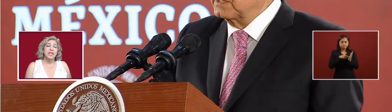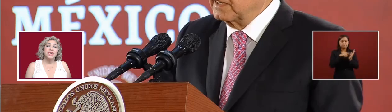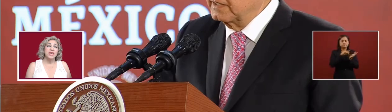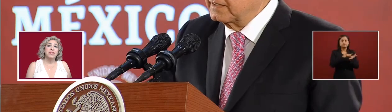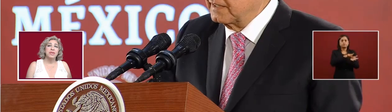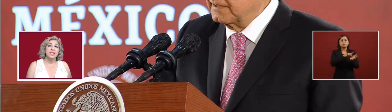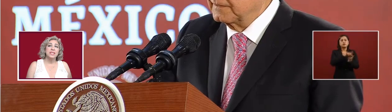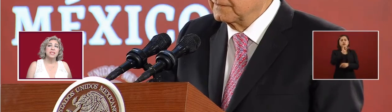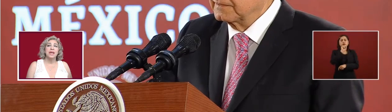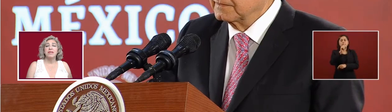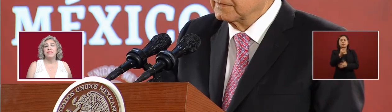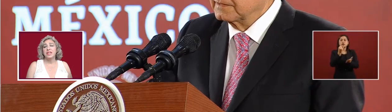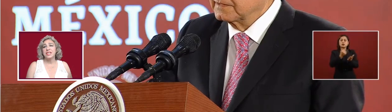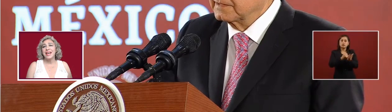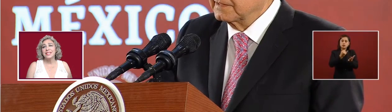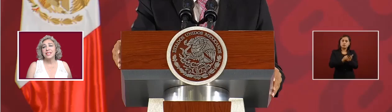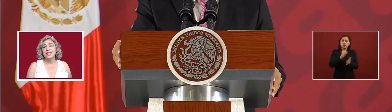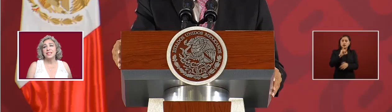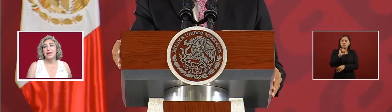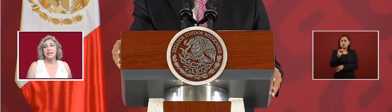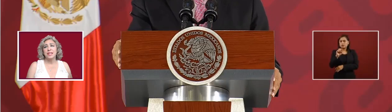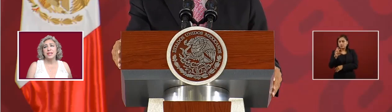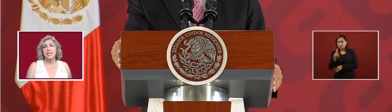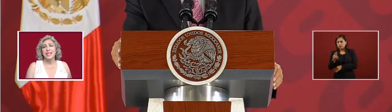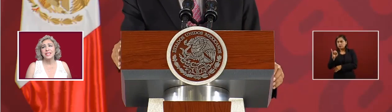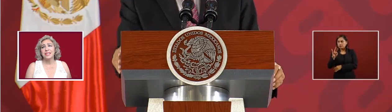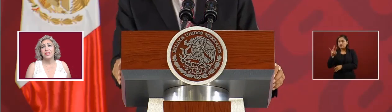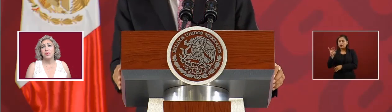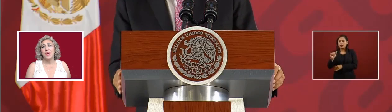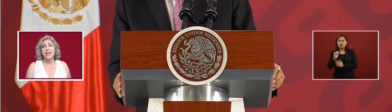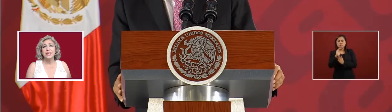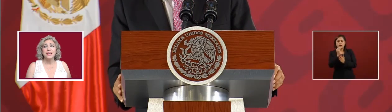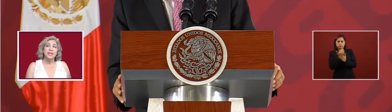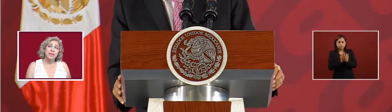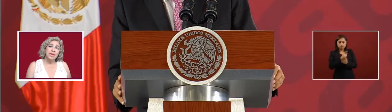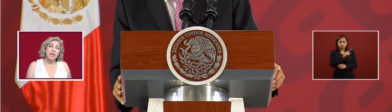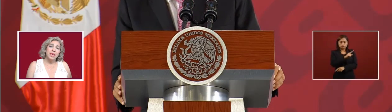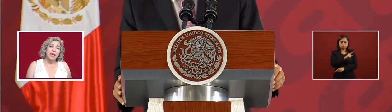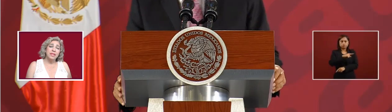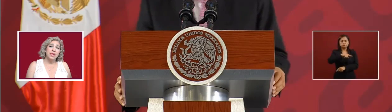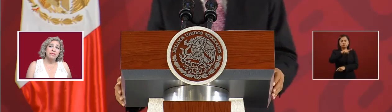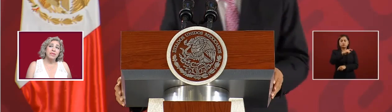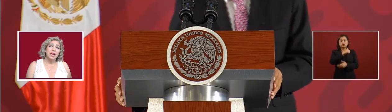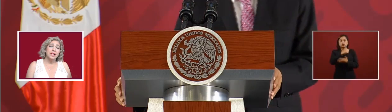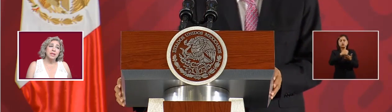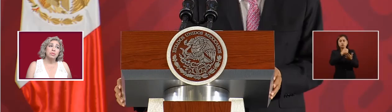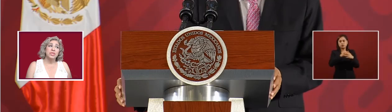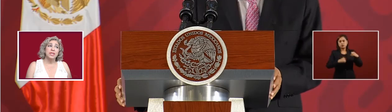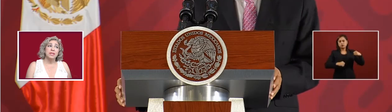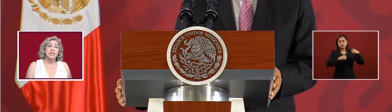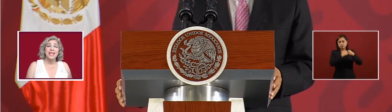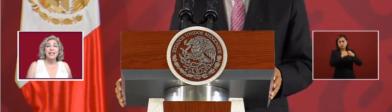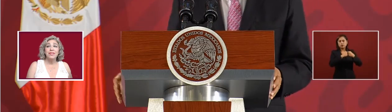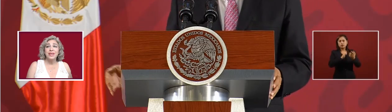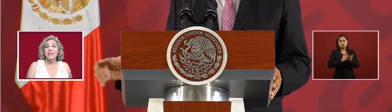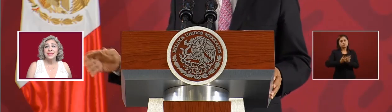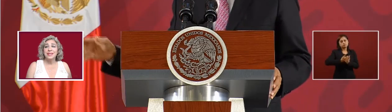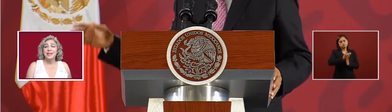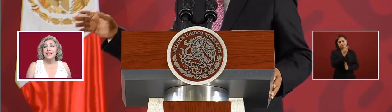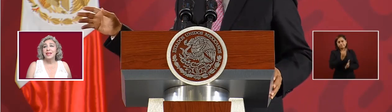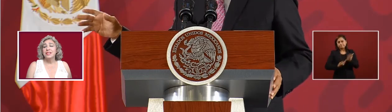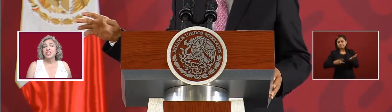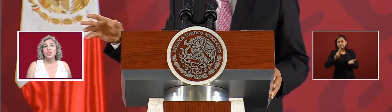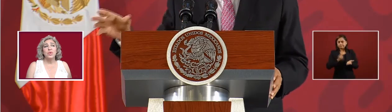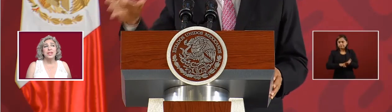decrease of the taxes and the taxes on the rent and they've doubled the salaries.